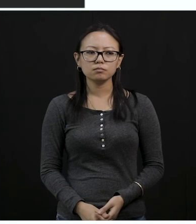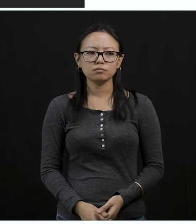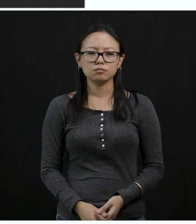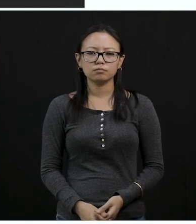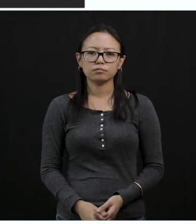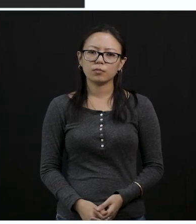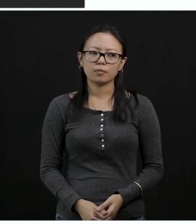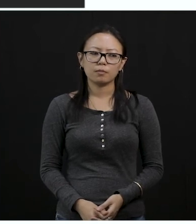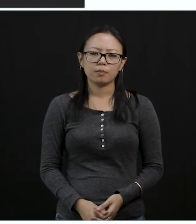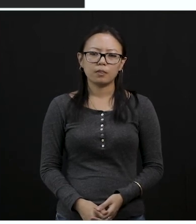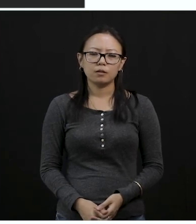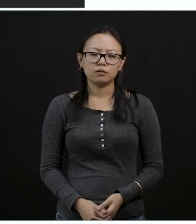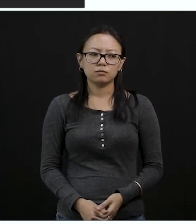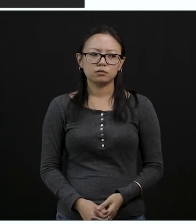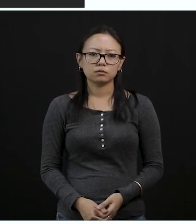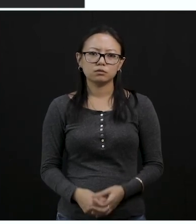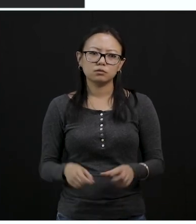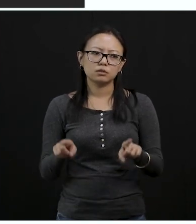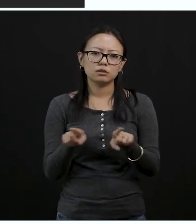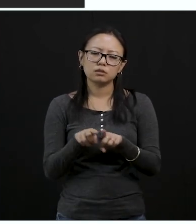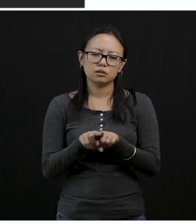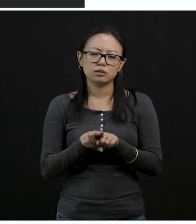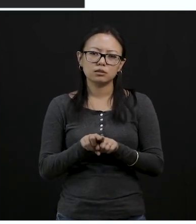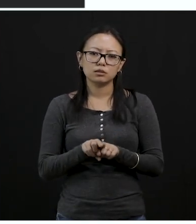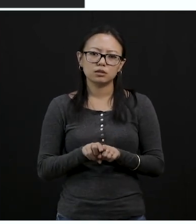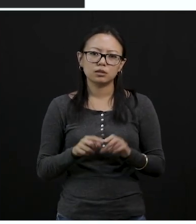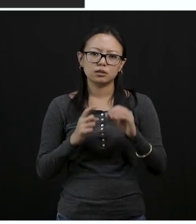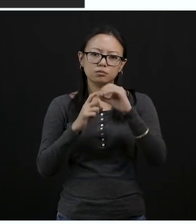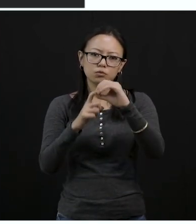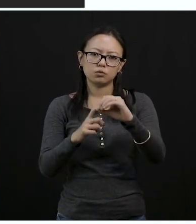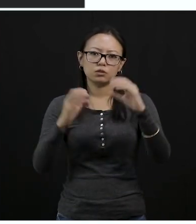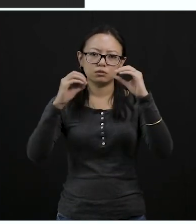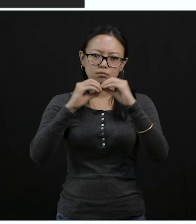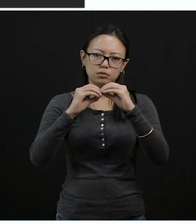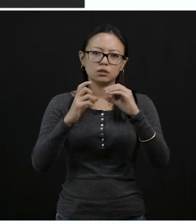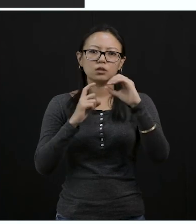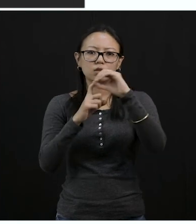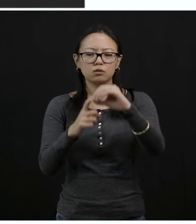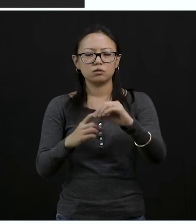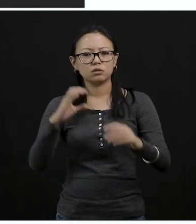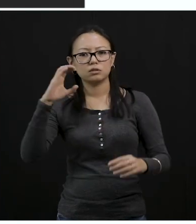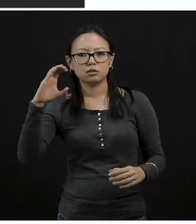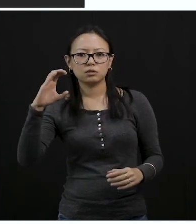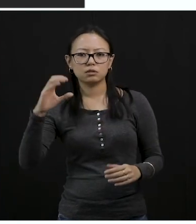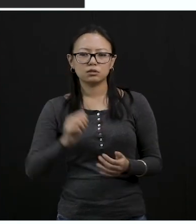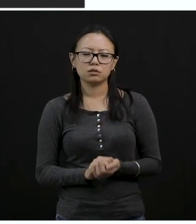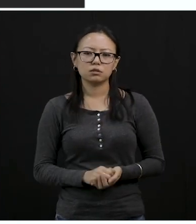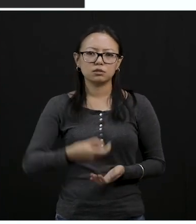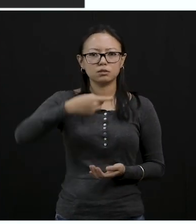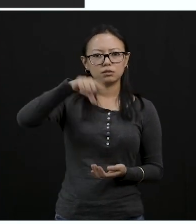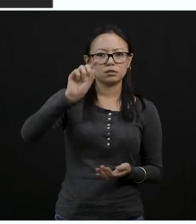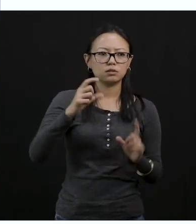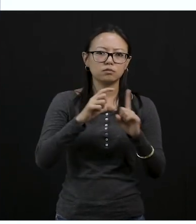So likewise, you can also do exercise B and C and test how much you have learned from